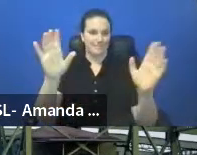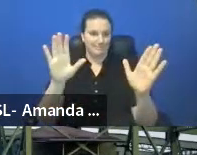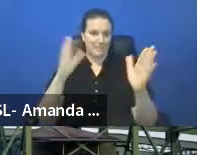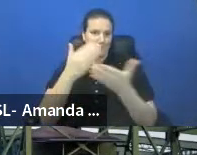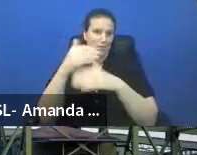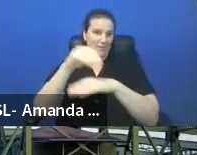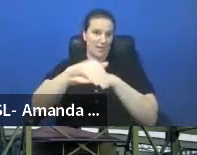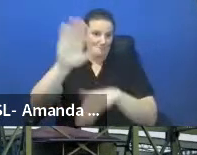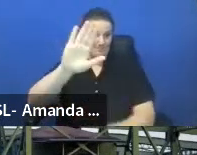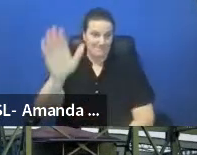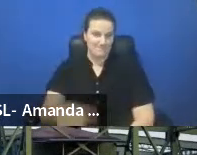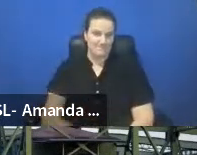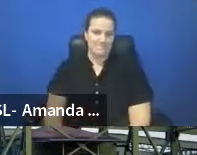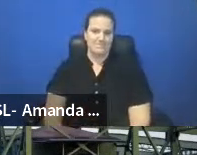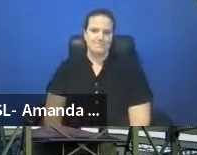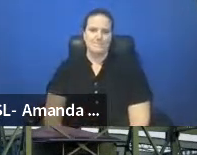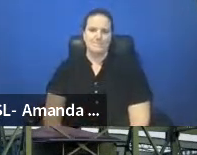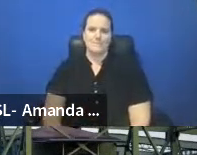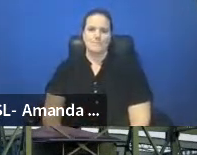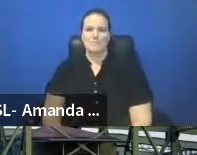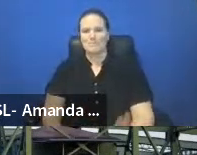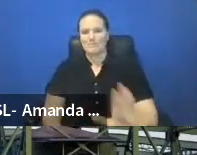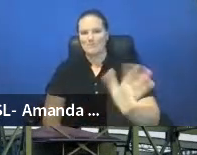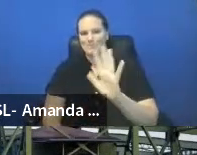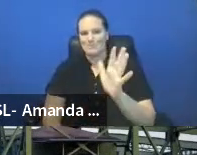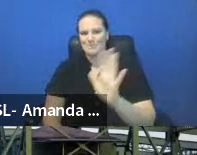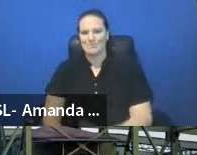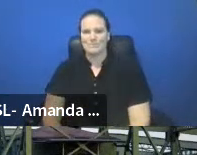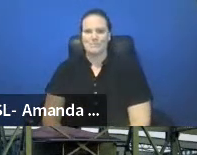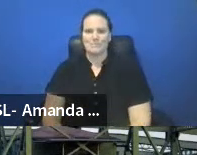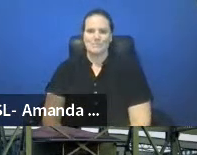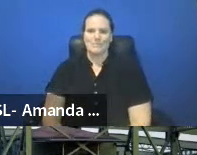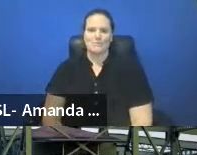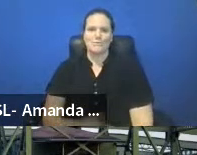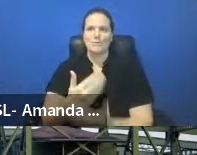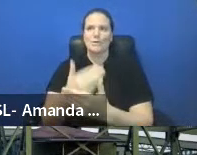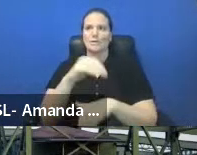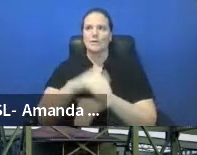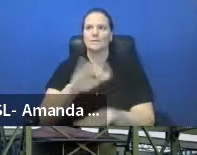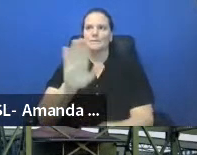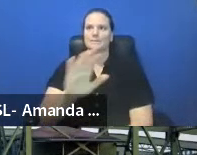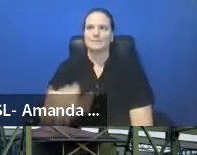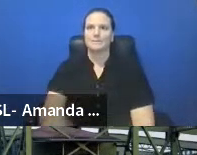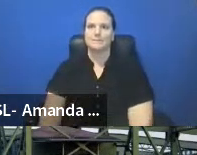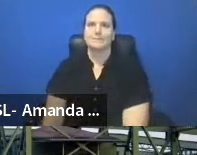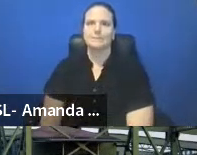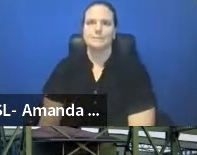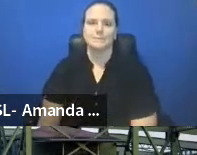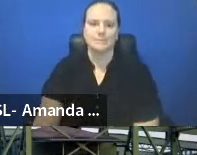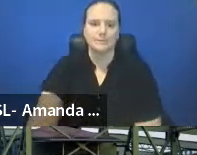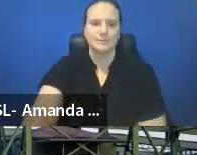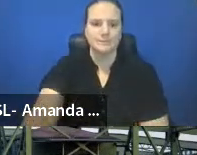good evening. Bye. Good night. Night.